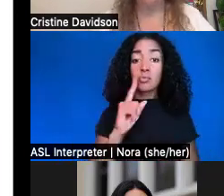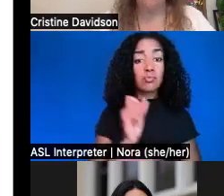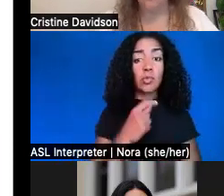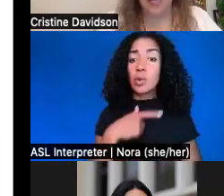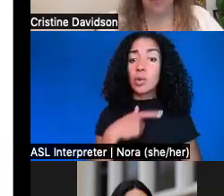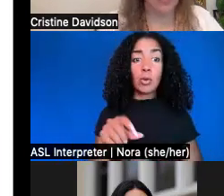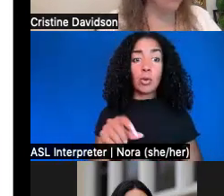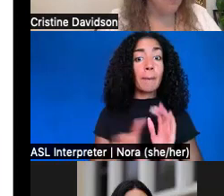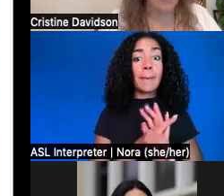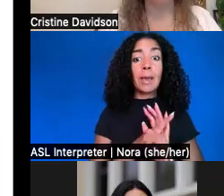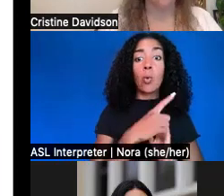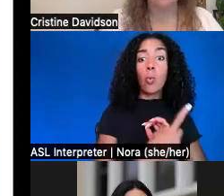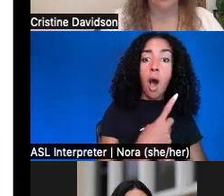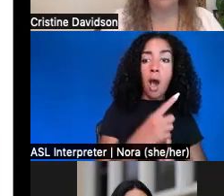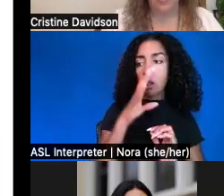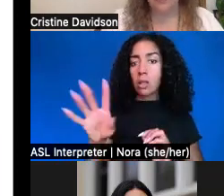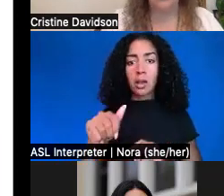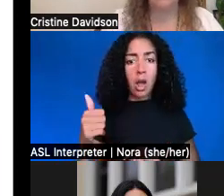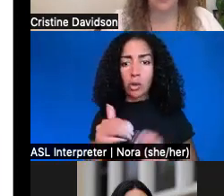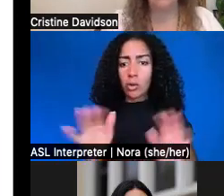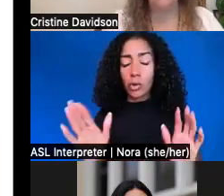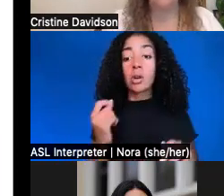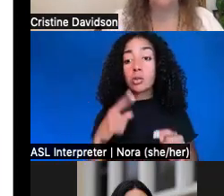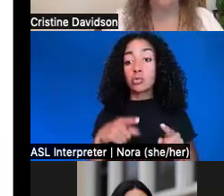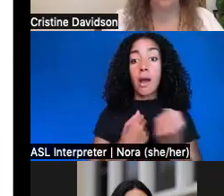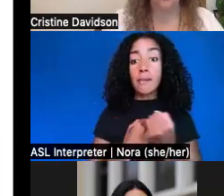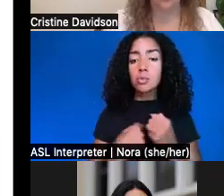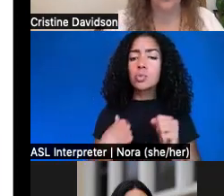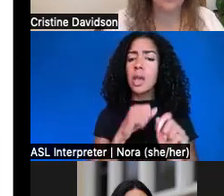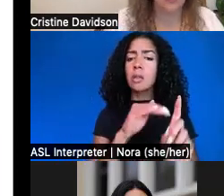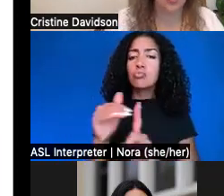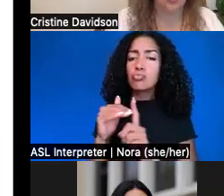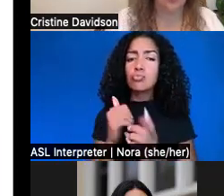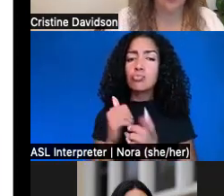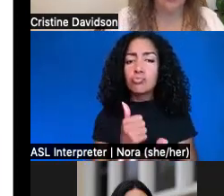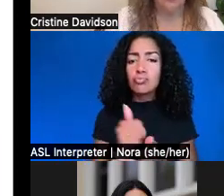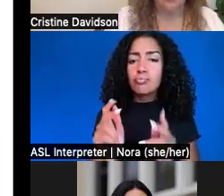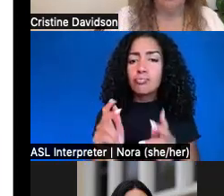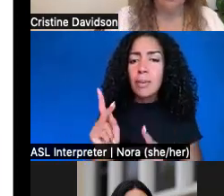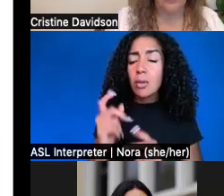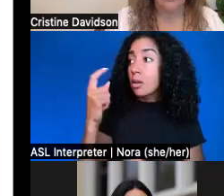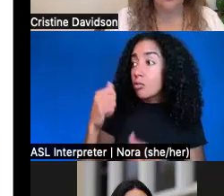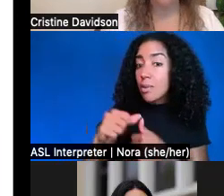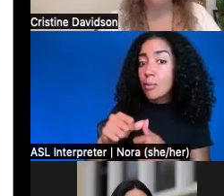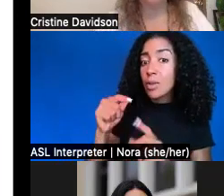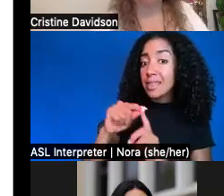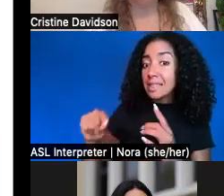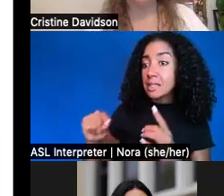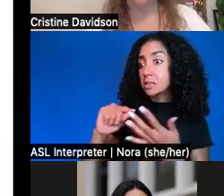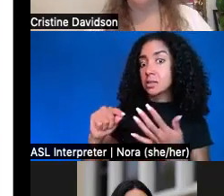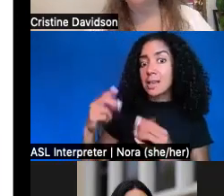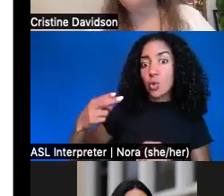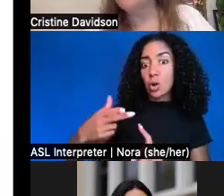can tell folks that, we can remind folks about that these tactics were so intentional, and we can interrupt